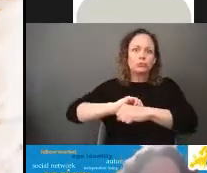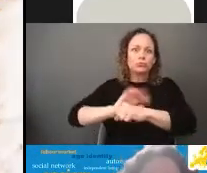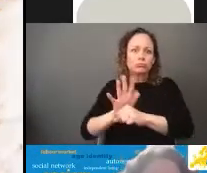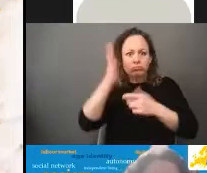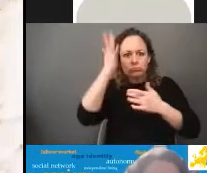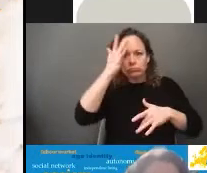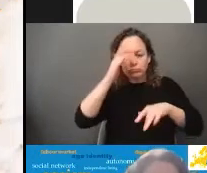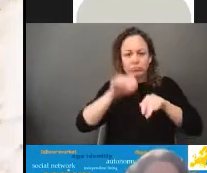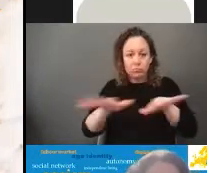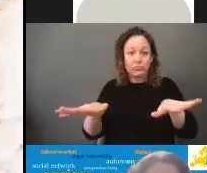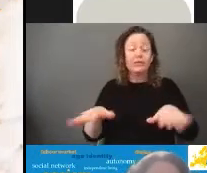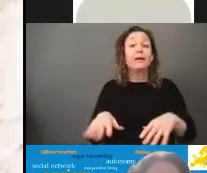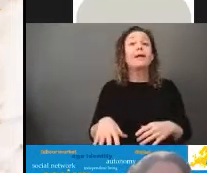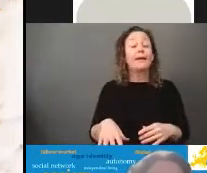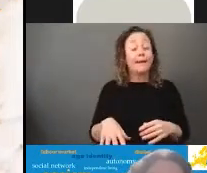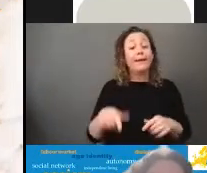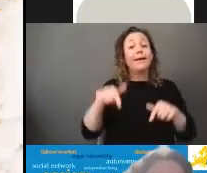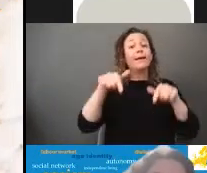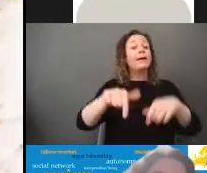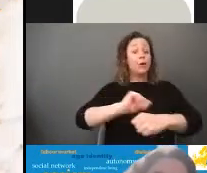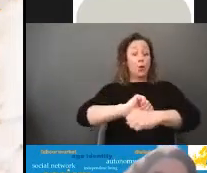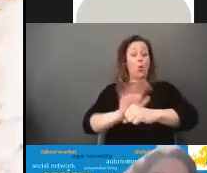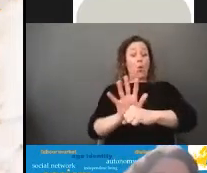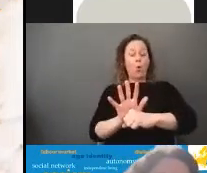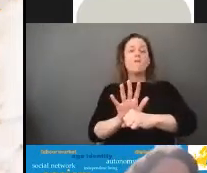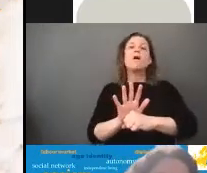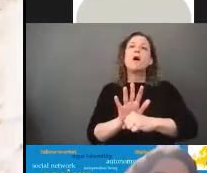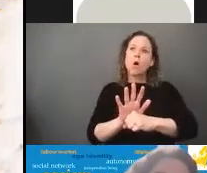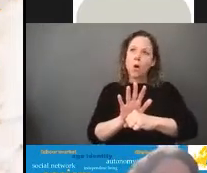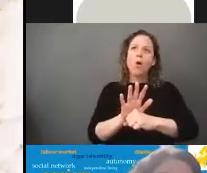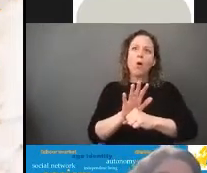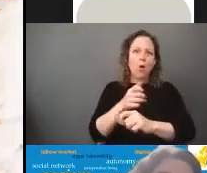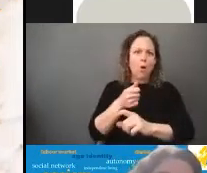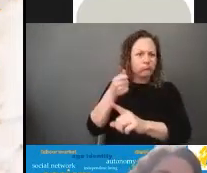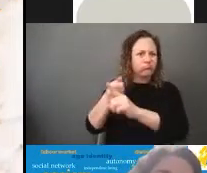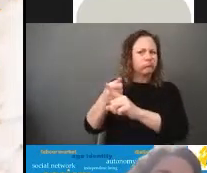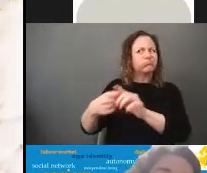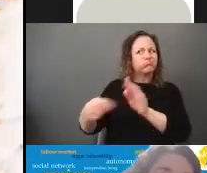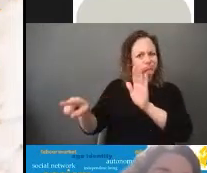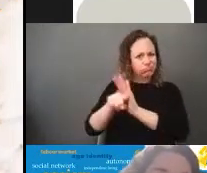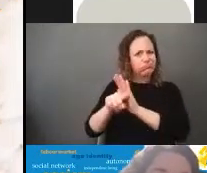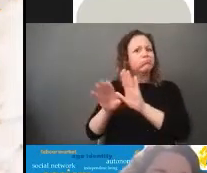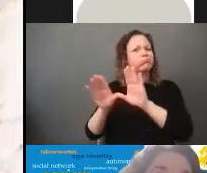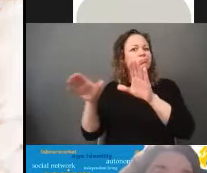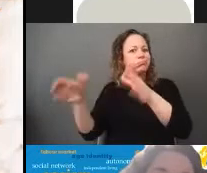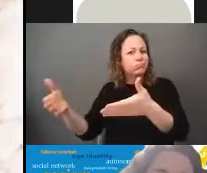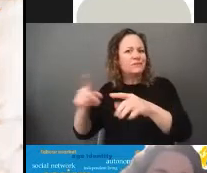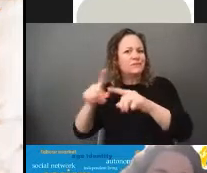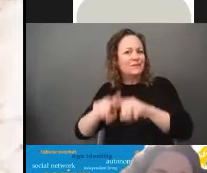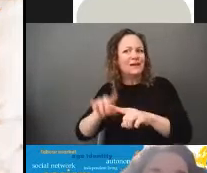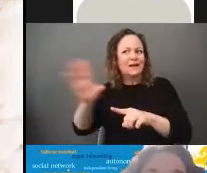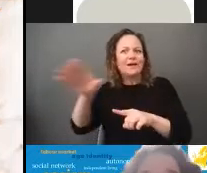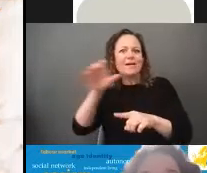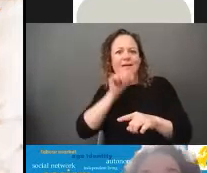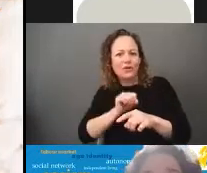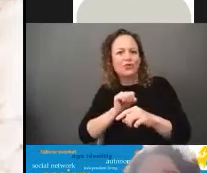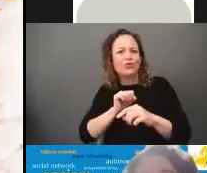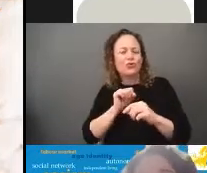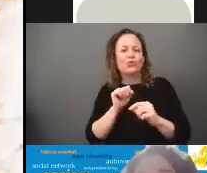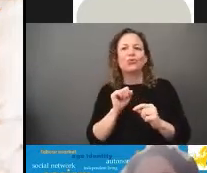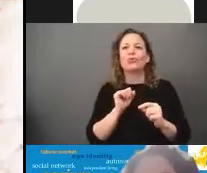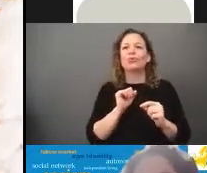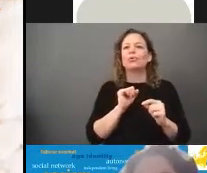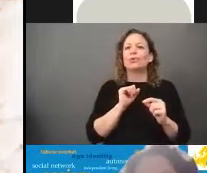virus because certainly it does distinguish people based on age. And I think that with this fact in mind, there's been a lot